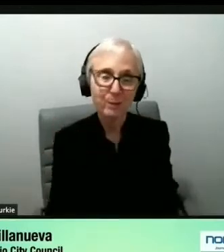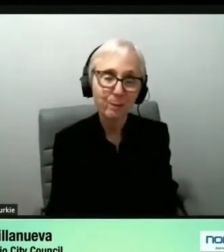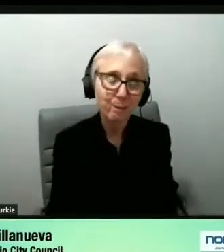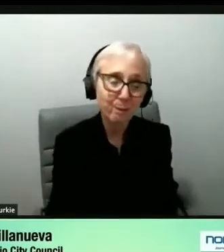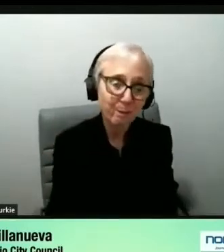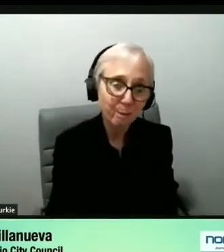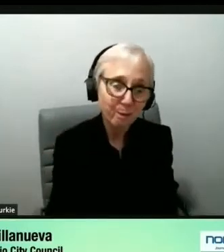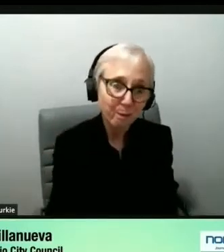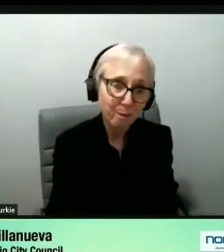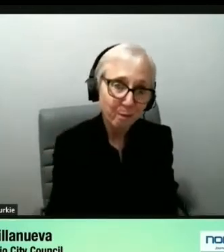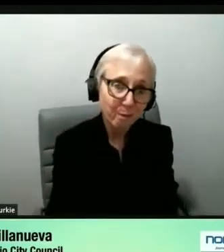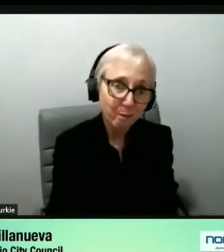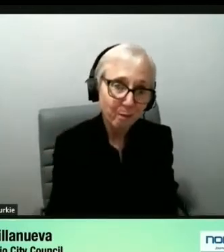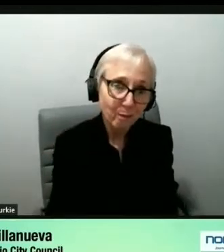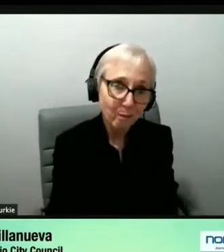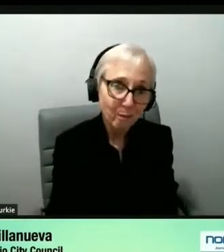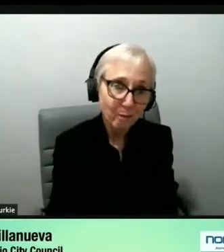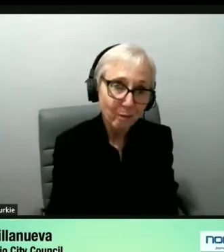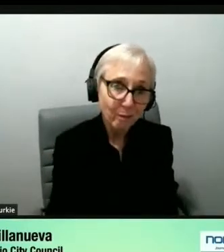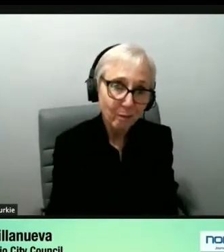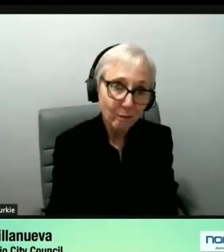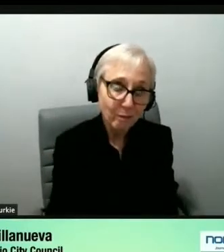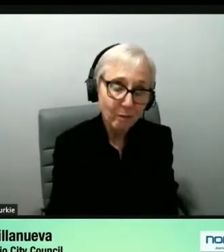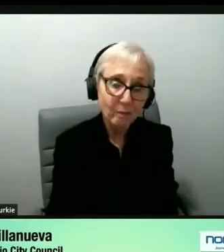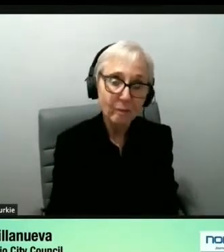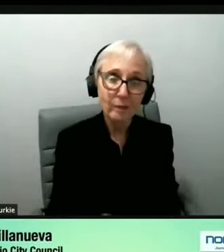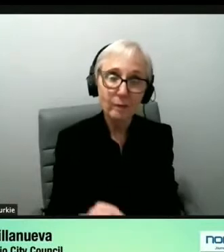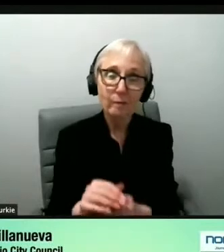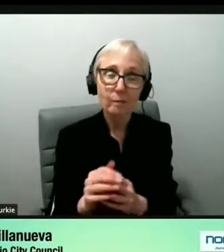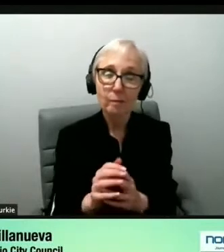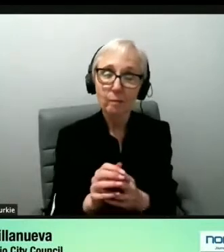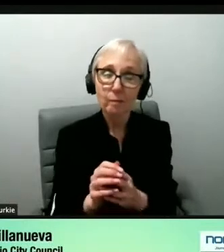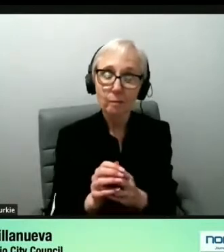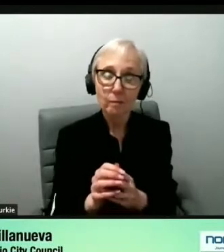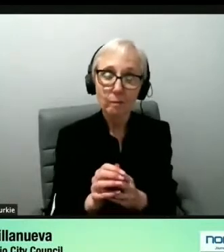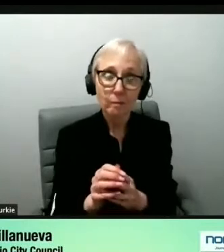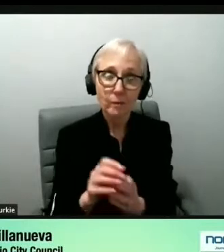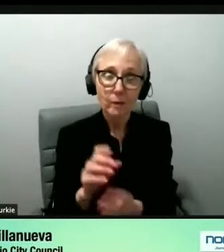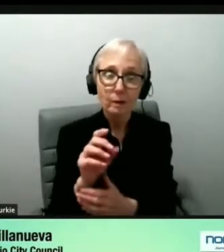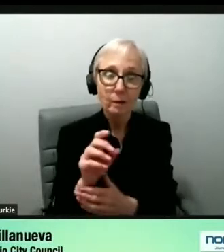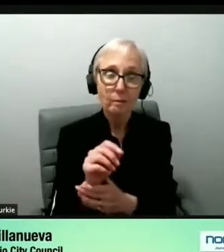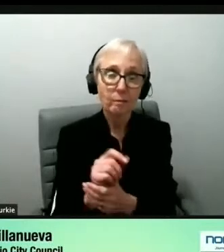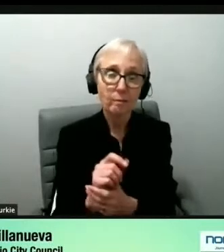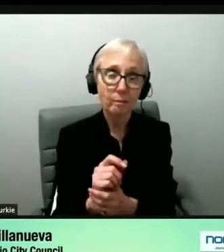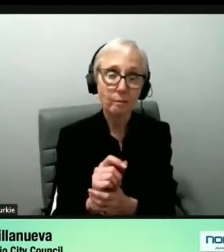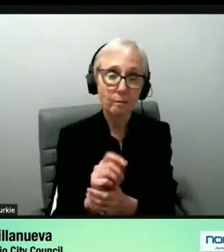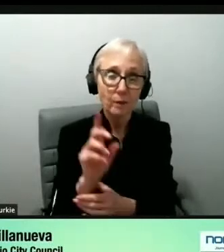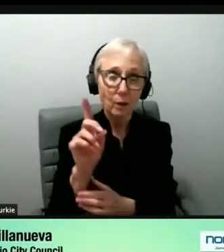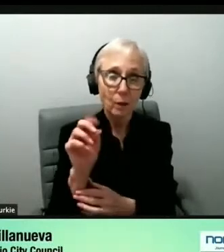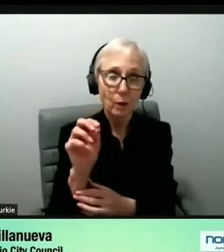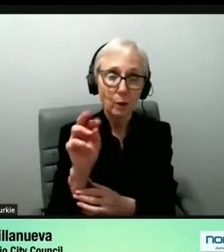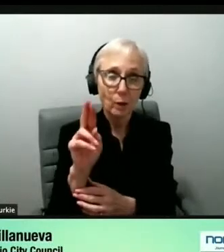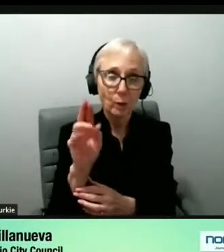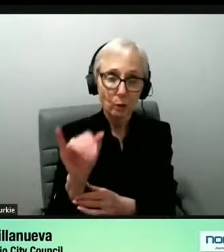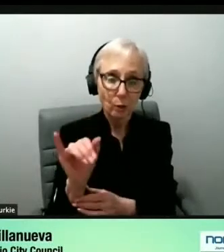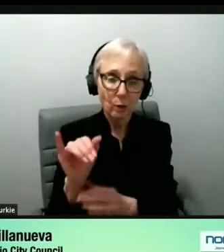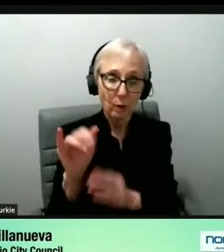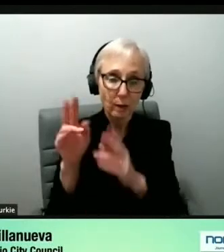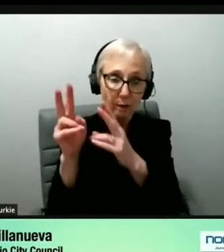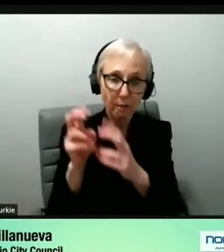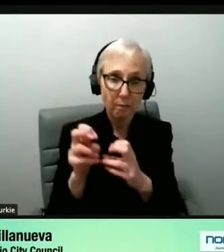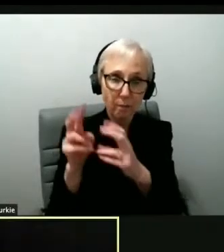Okay. Very quickly, Dori, make sure that you download the virtual